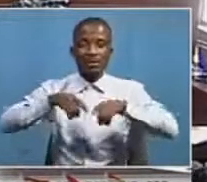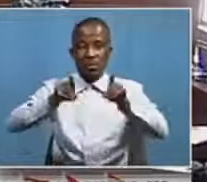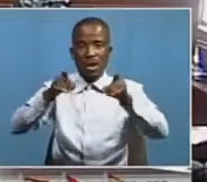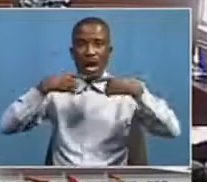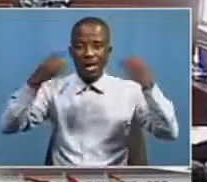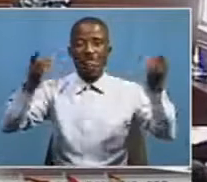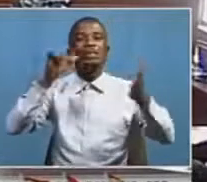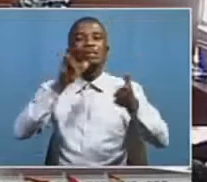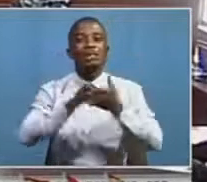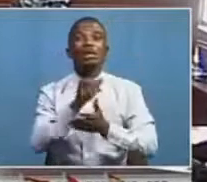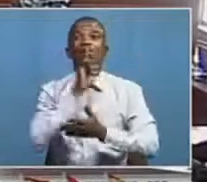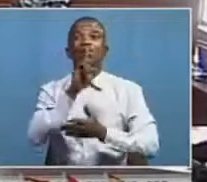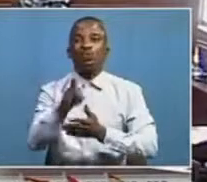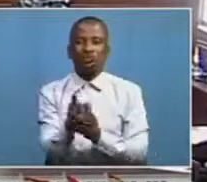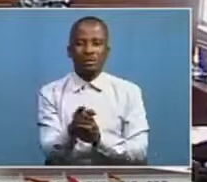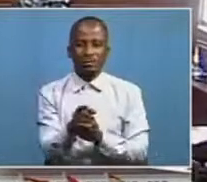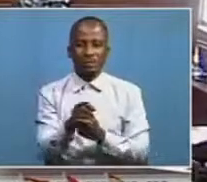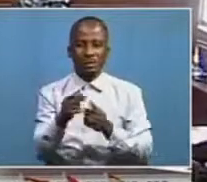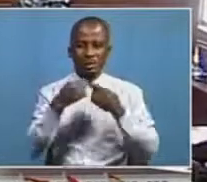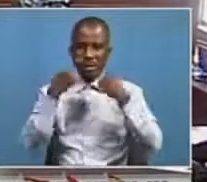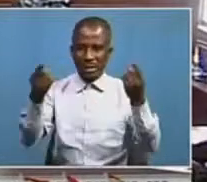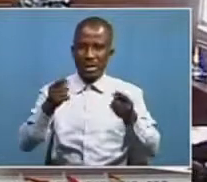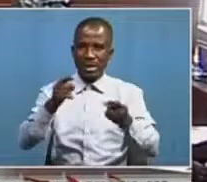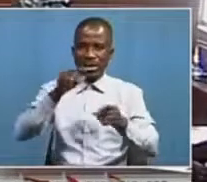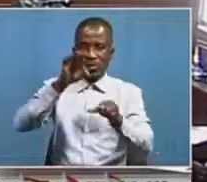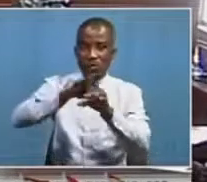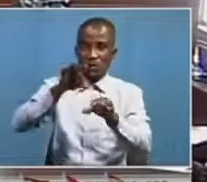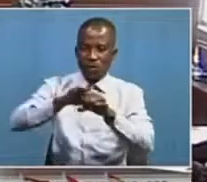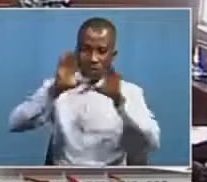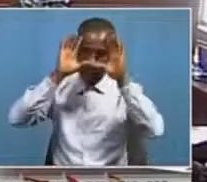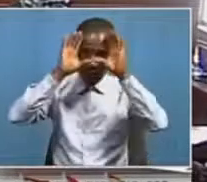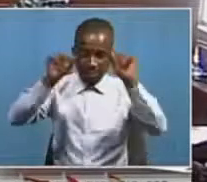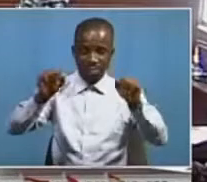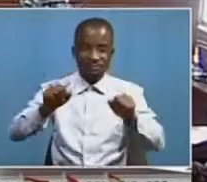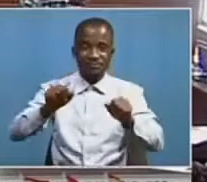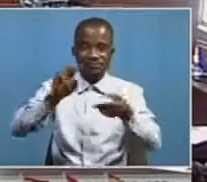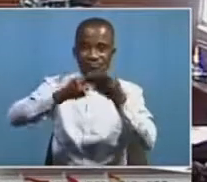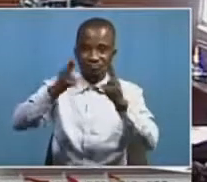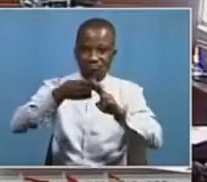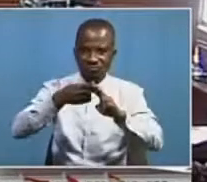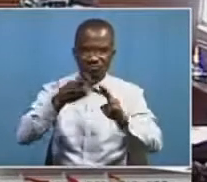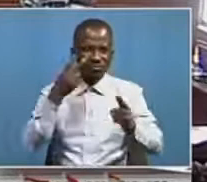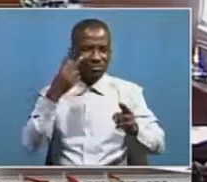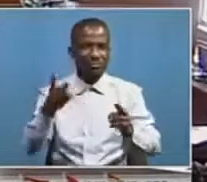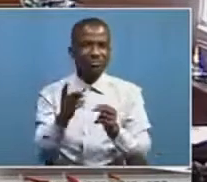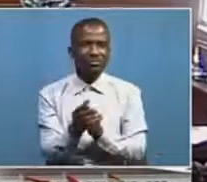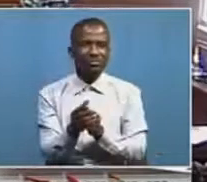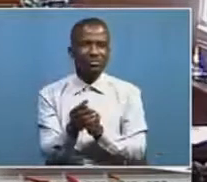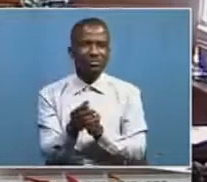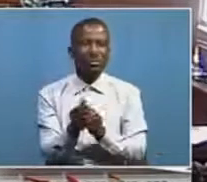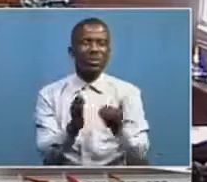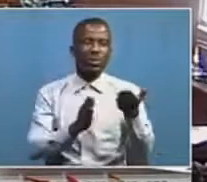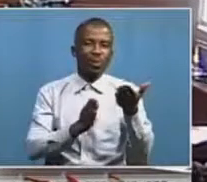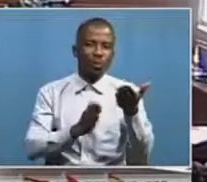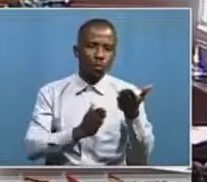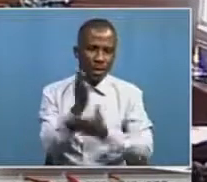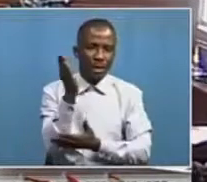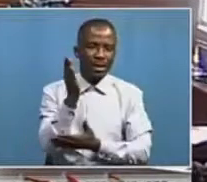by juxtaposing the total number of votes cast in the presidential elections with that of the total number of valid votes